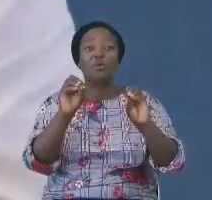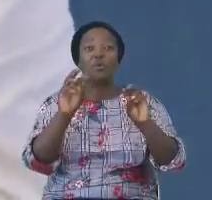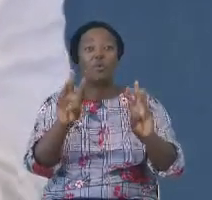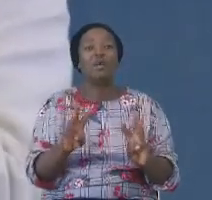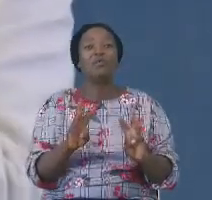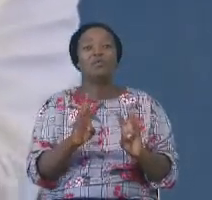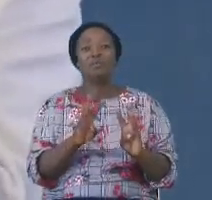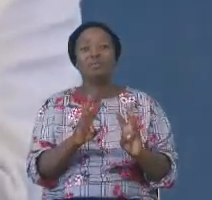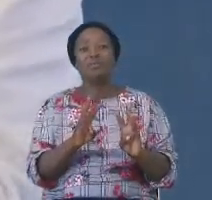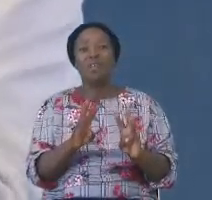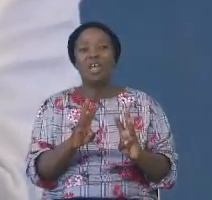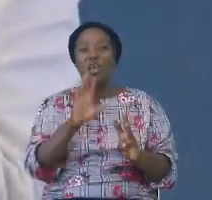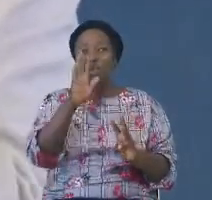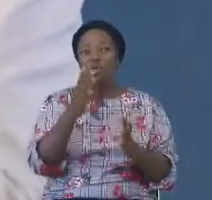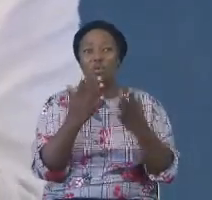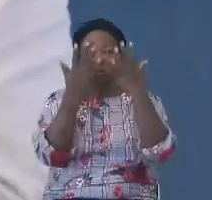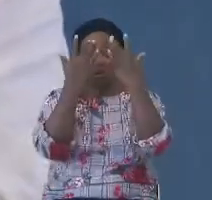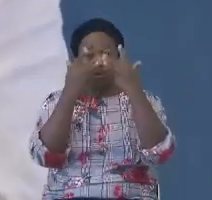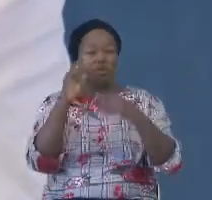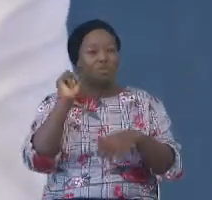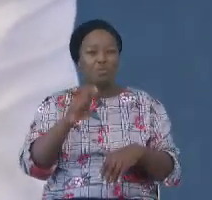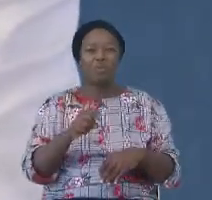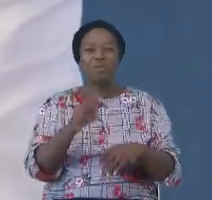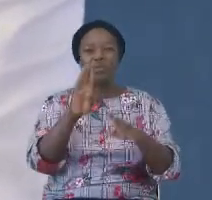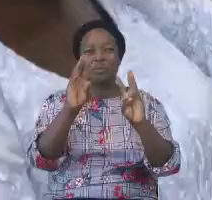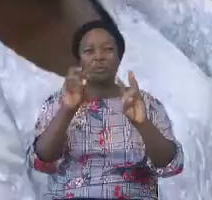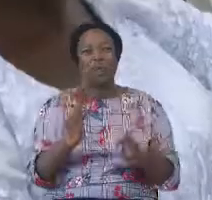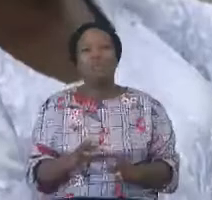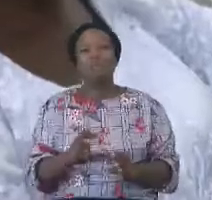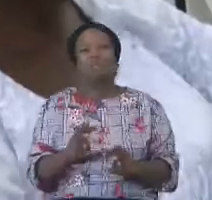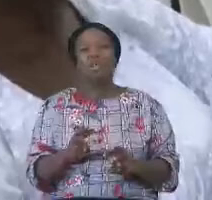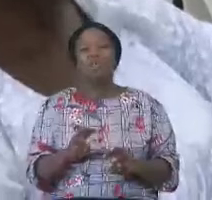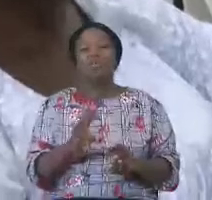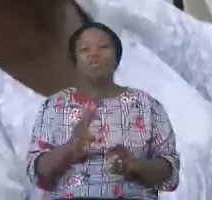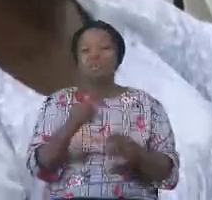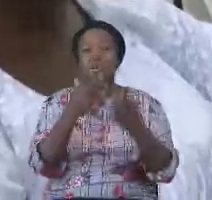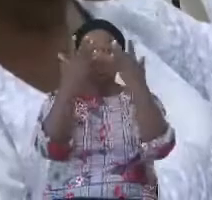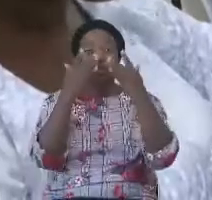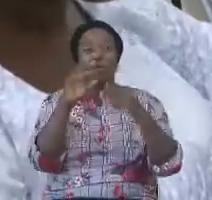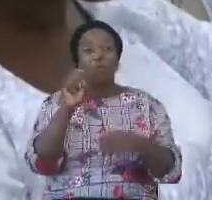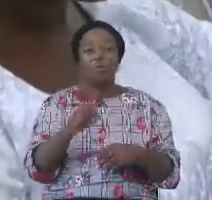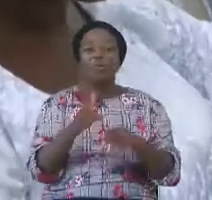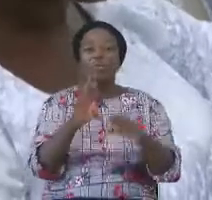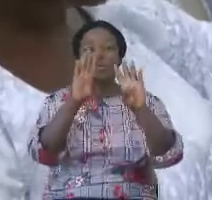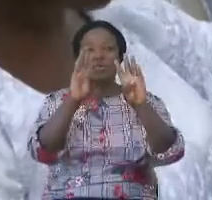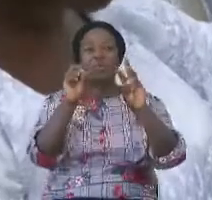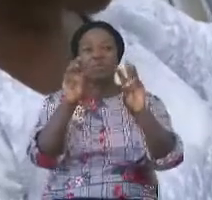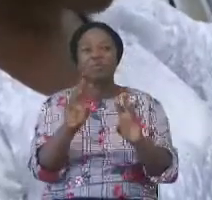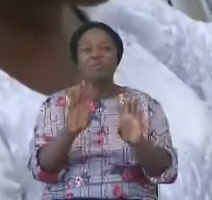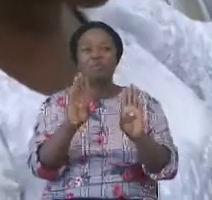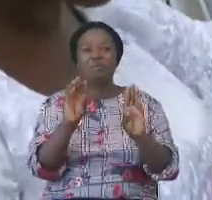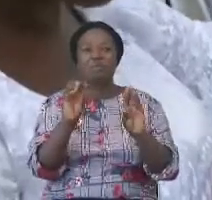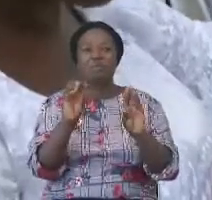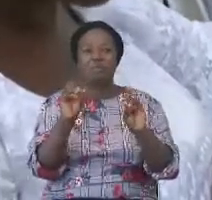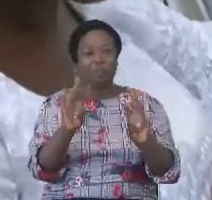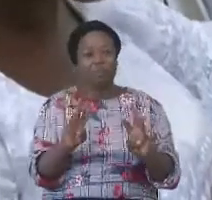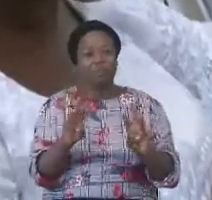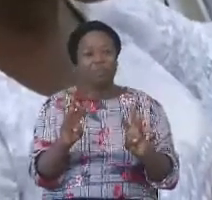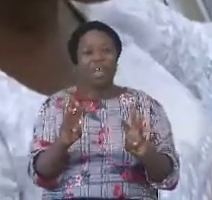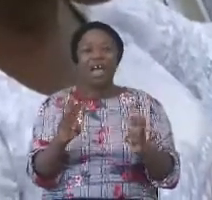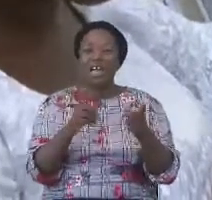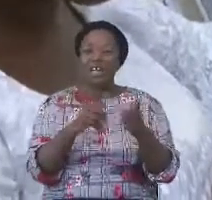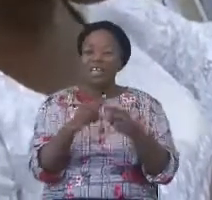jesus that sinner has to bow your sadness has to bow your